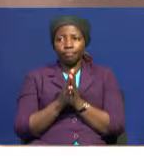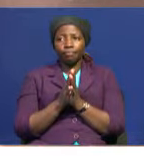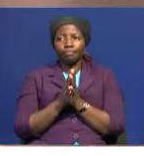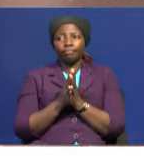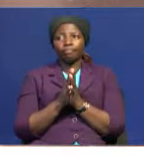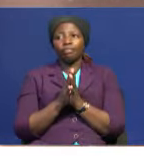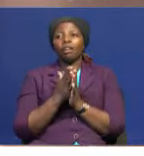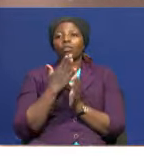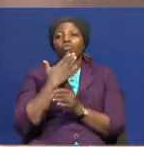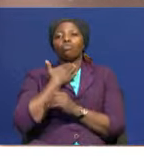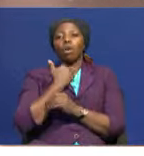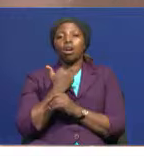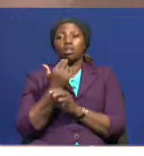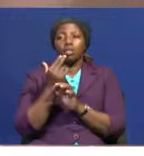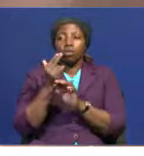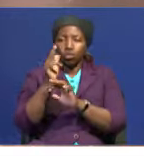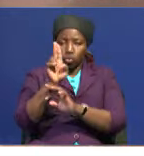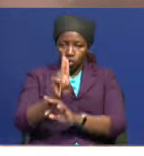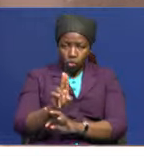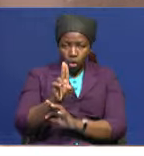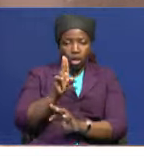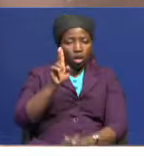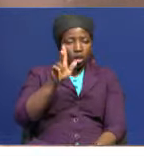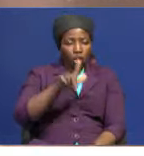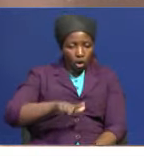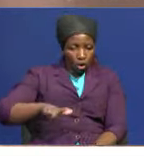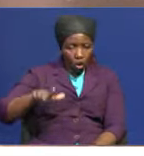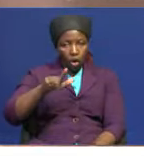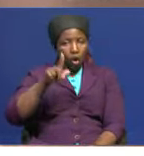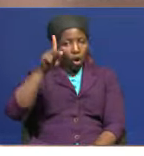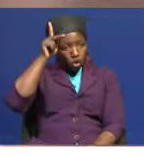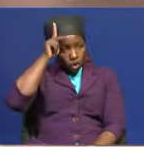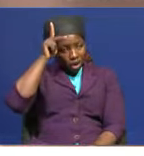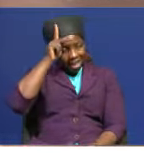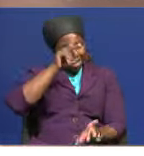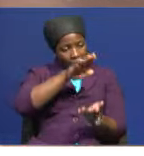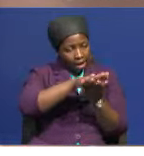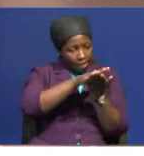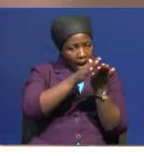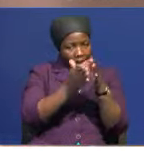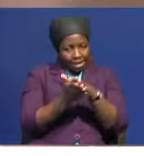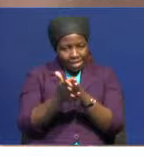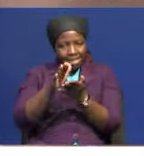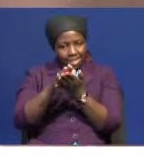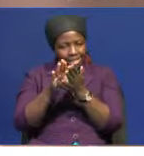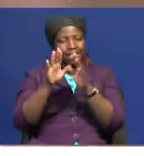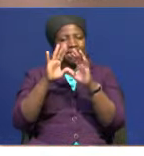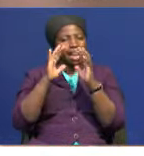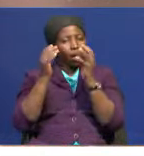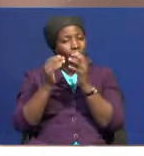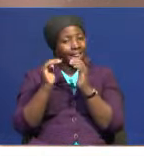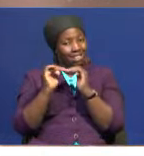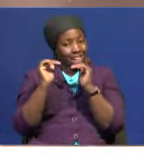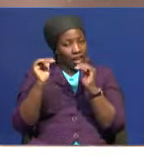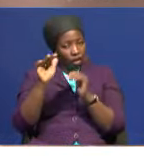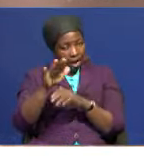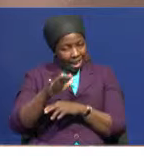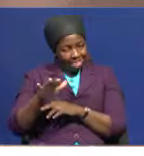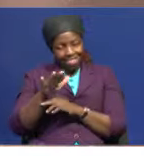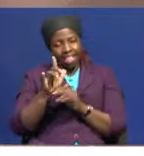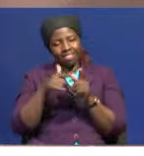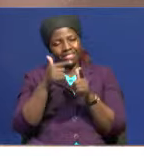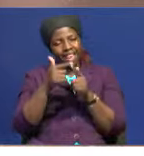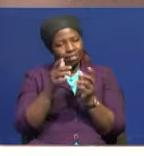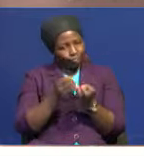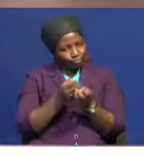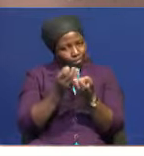take local knowledge, package it in a world-class platform, and be able to deliver it to our people. That means you're